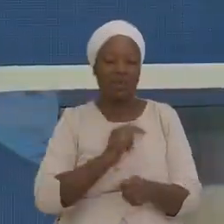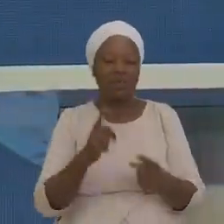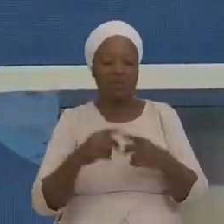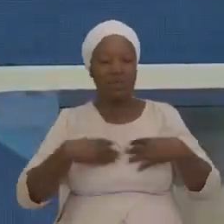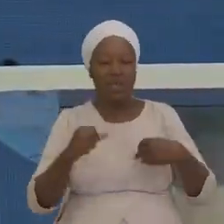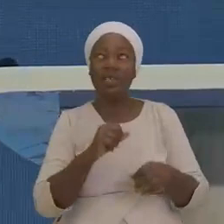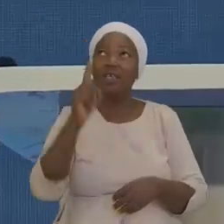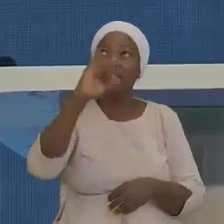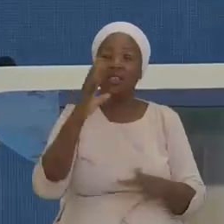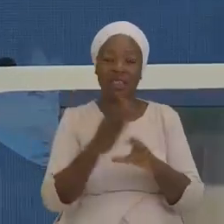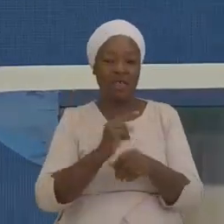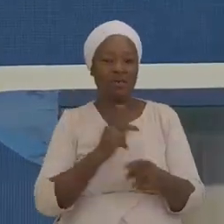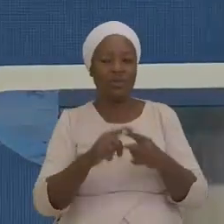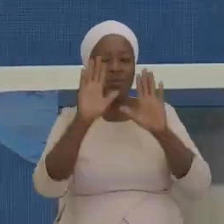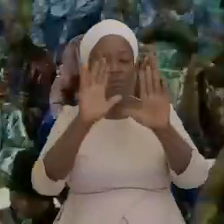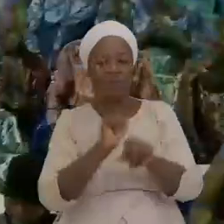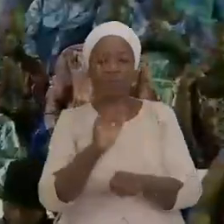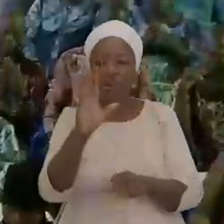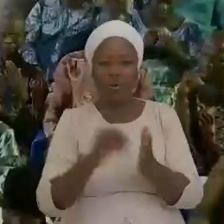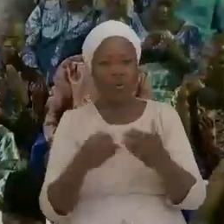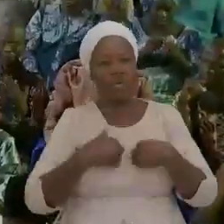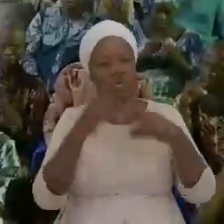to miracle. Your own has come.